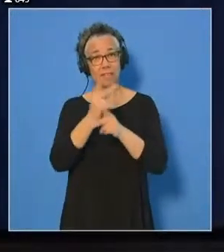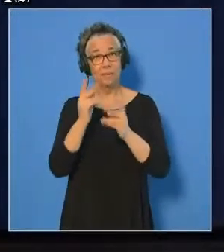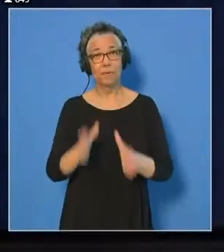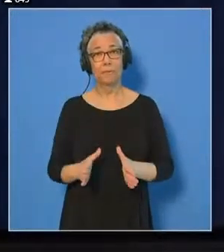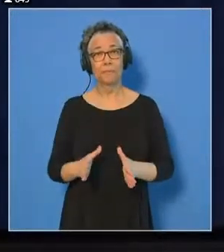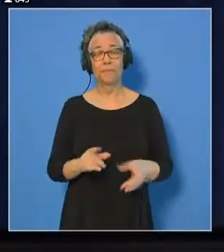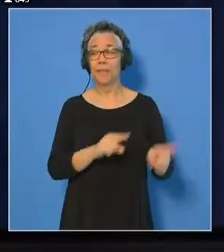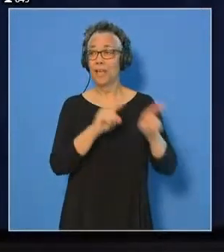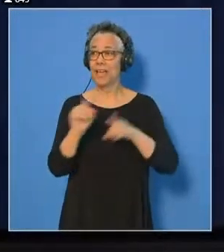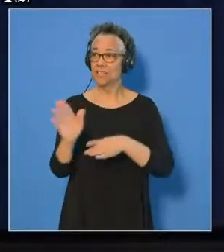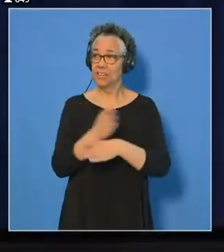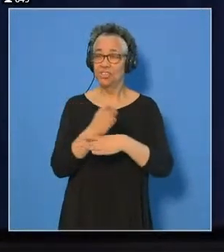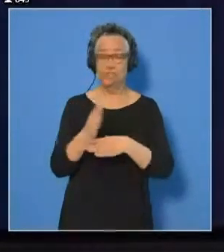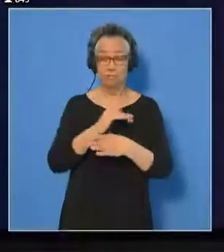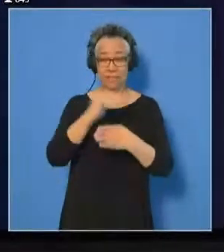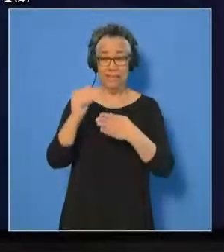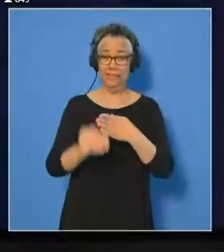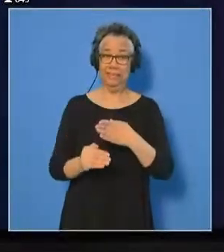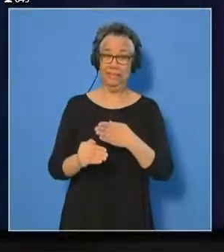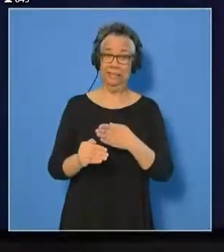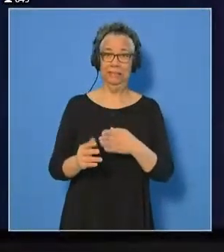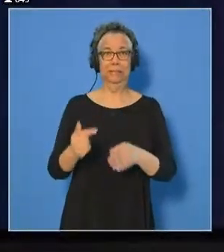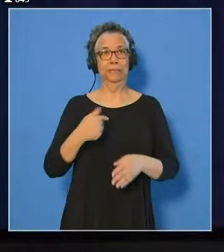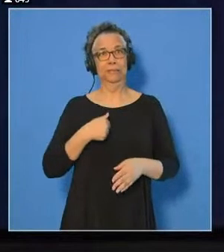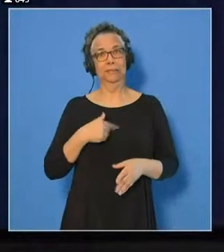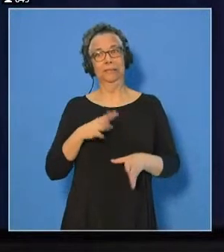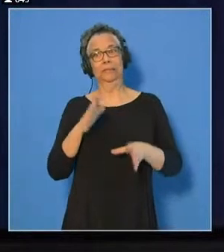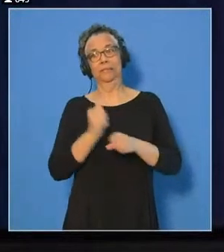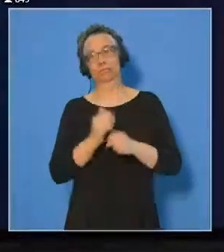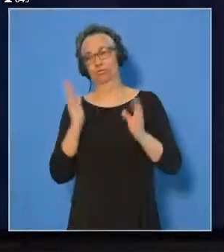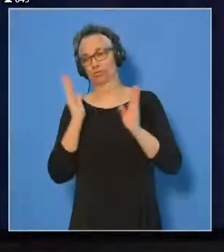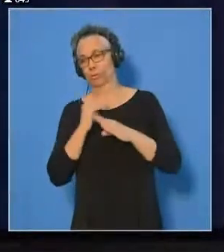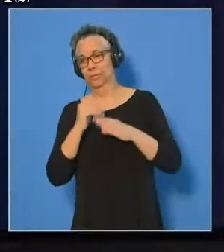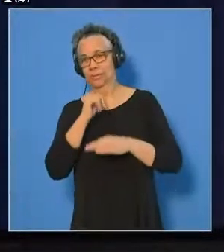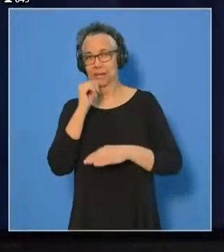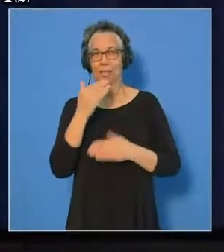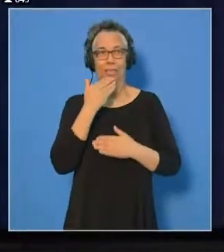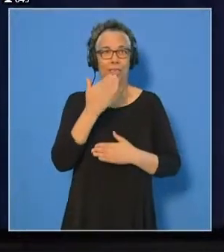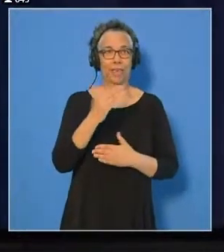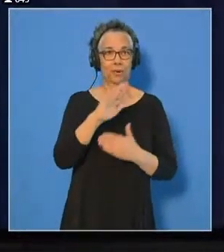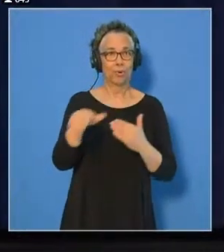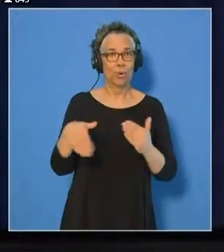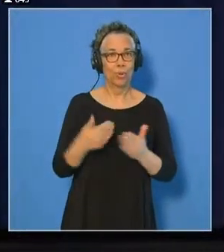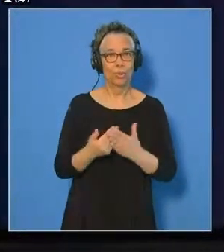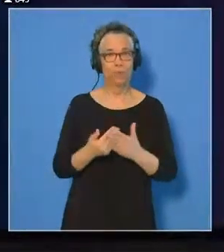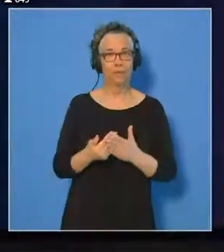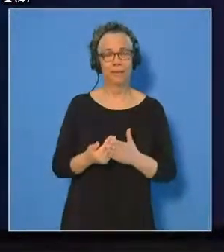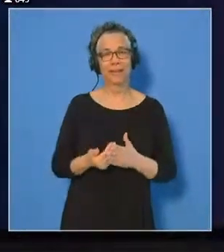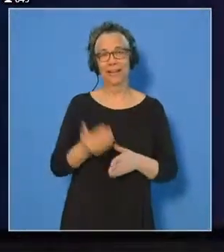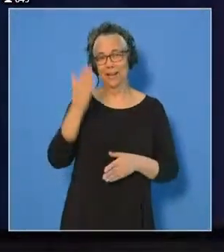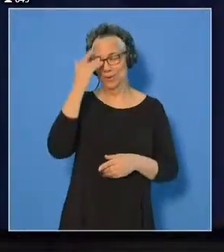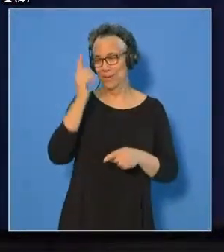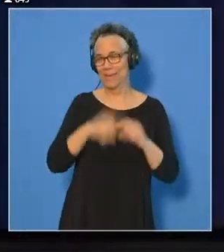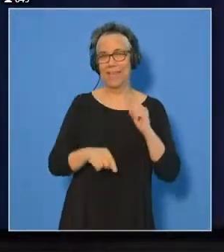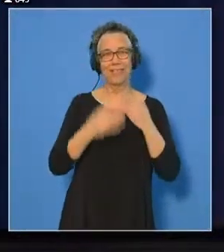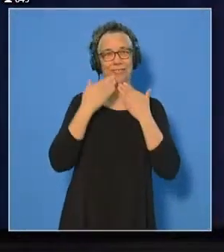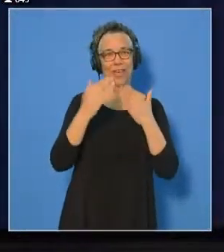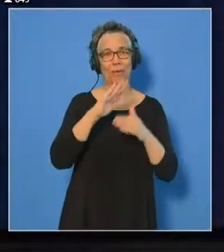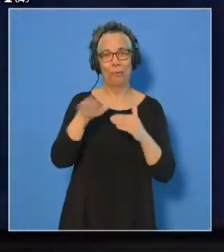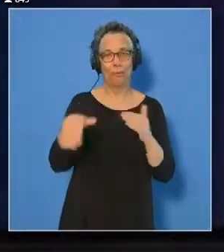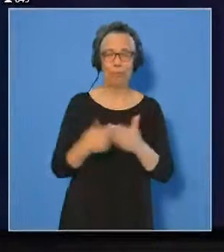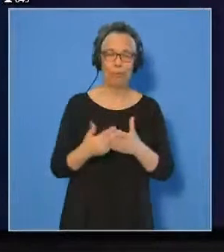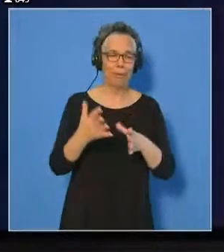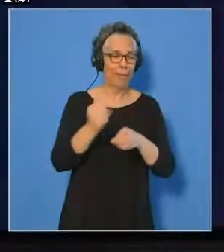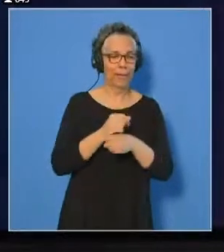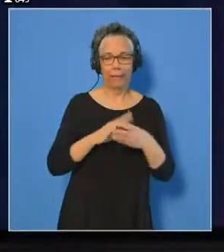my statements, I get in trouble for not thanking everyone. And it is impossible to thank everyone. And so I get